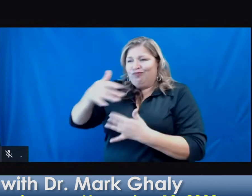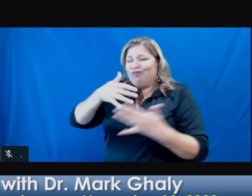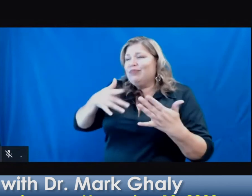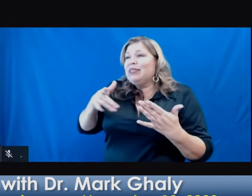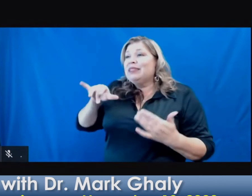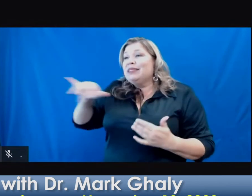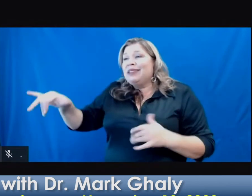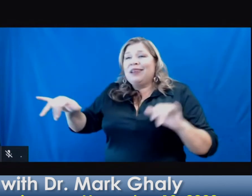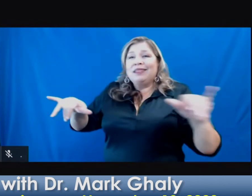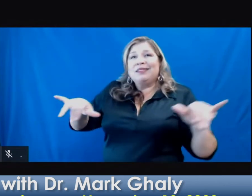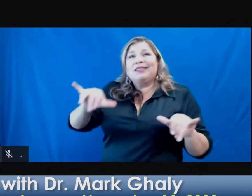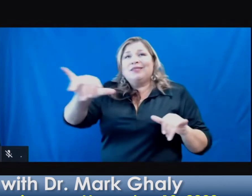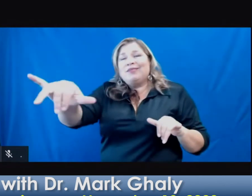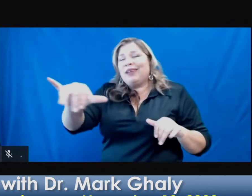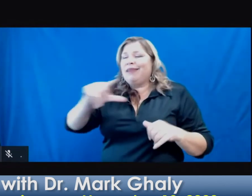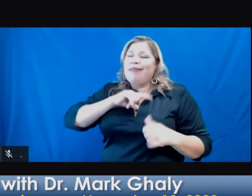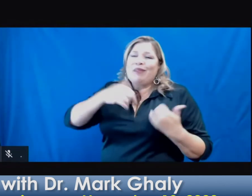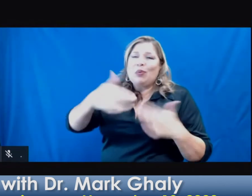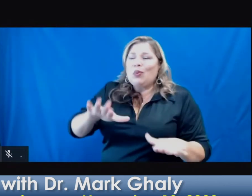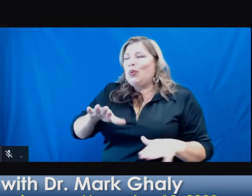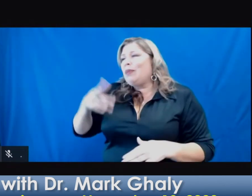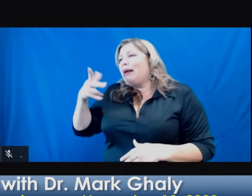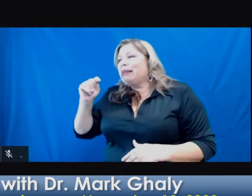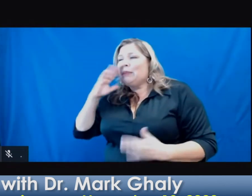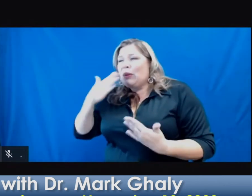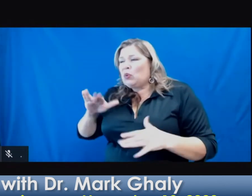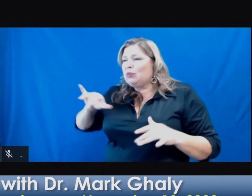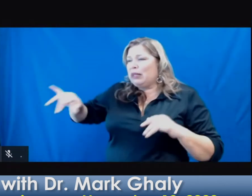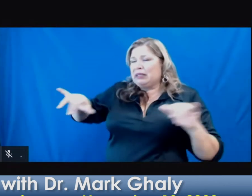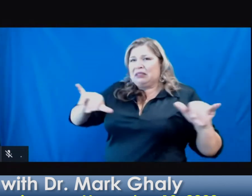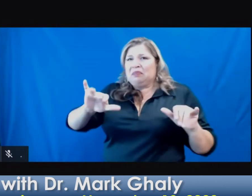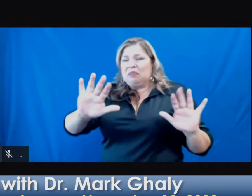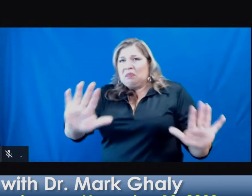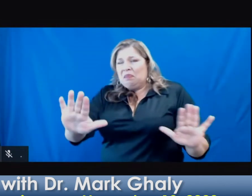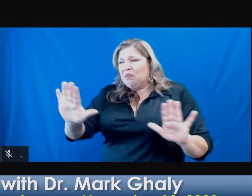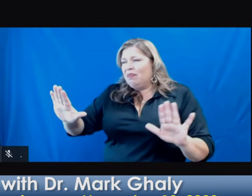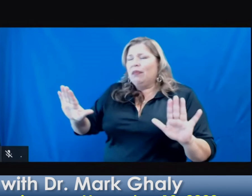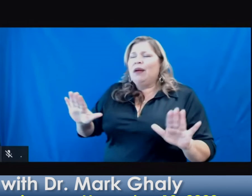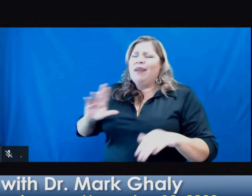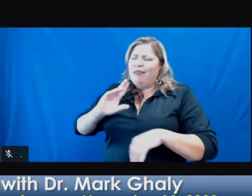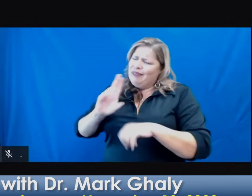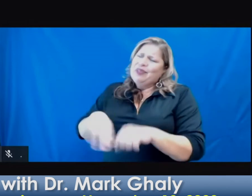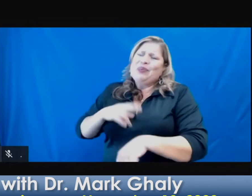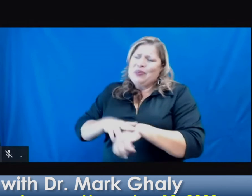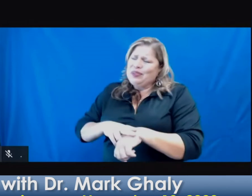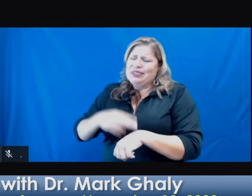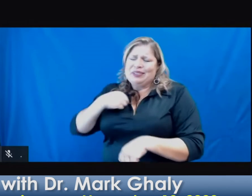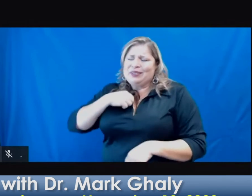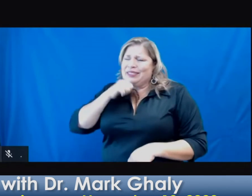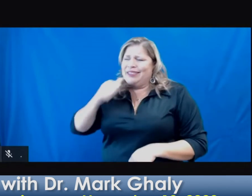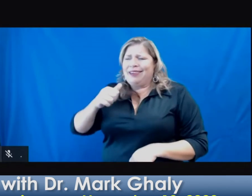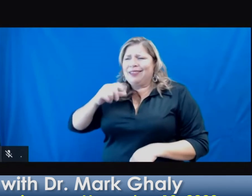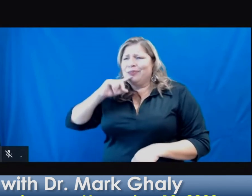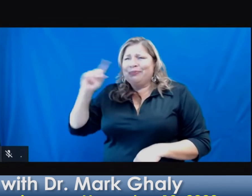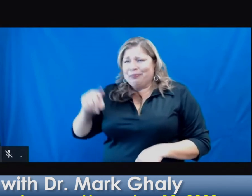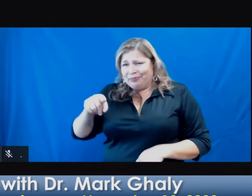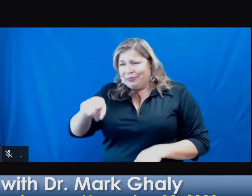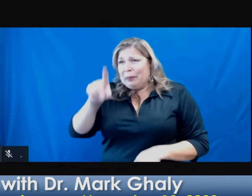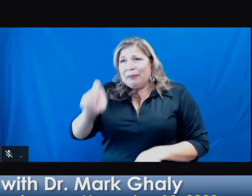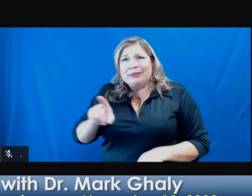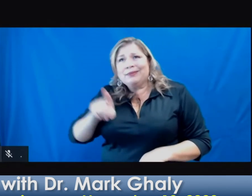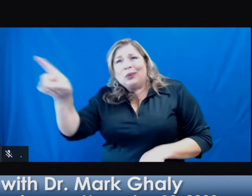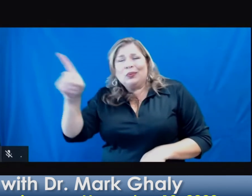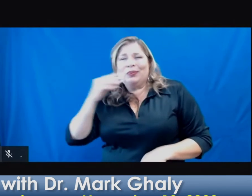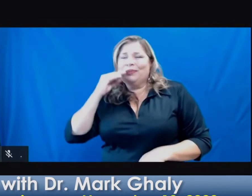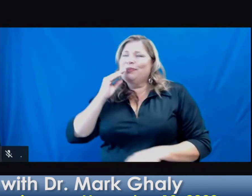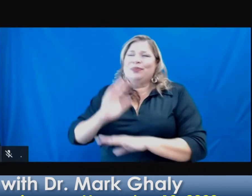the couch in the living room, wherever it works out. Of course, we're not saying that has to be